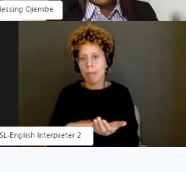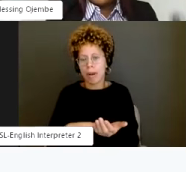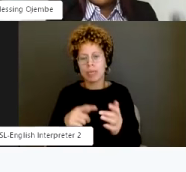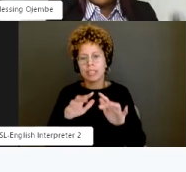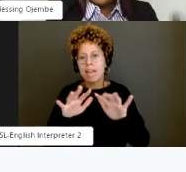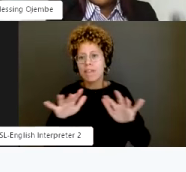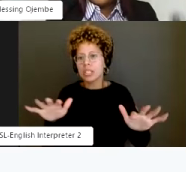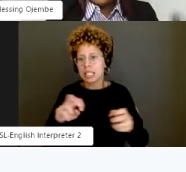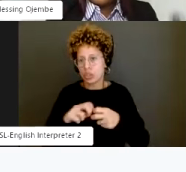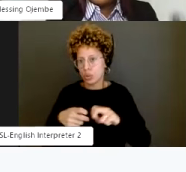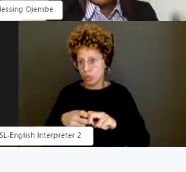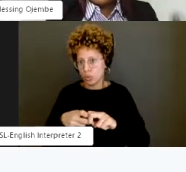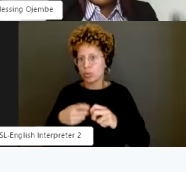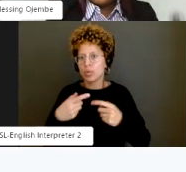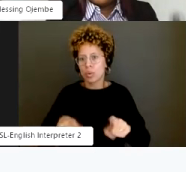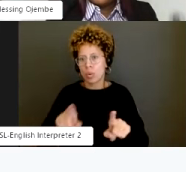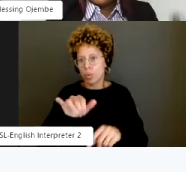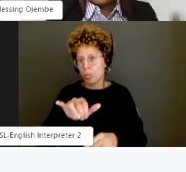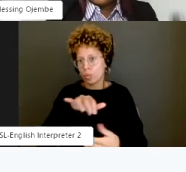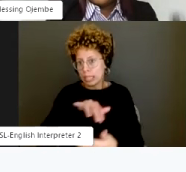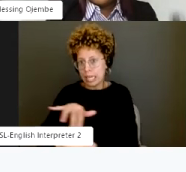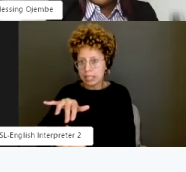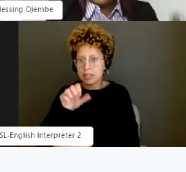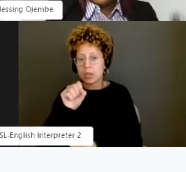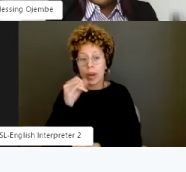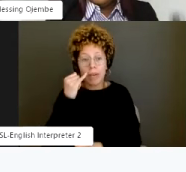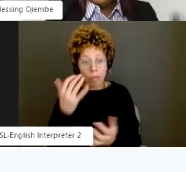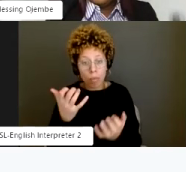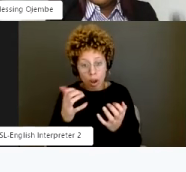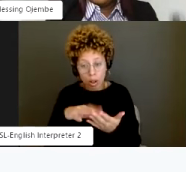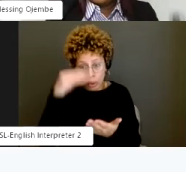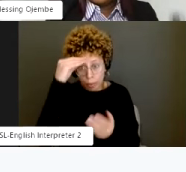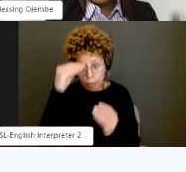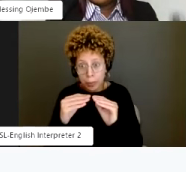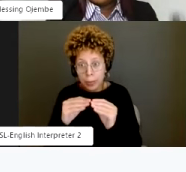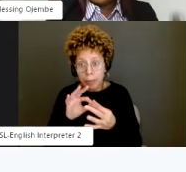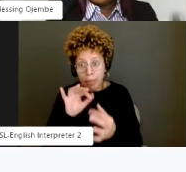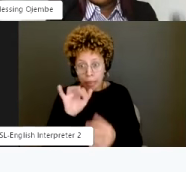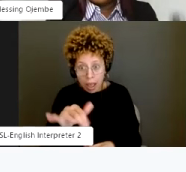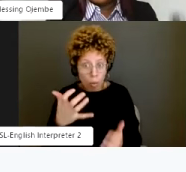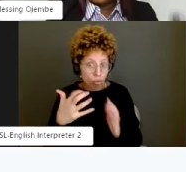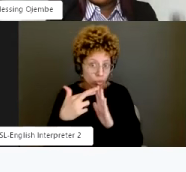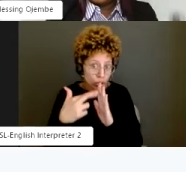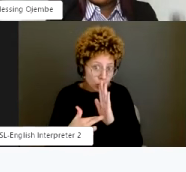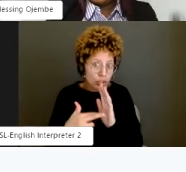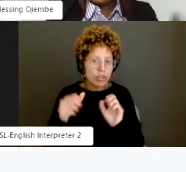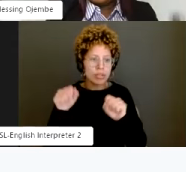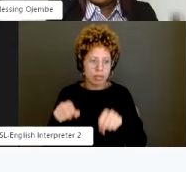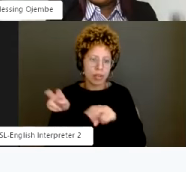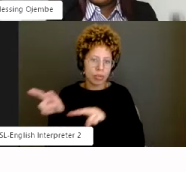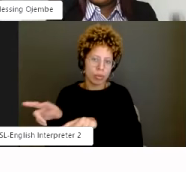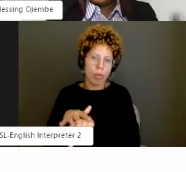case studies. So if people are interested in learning more about that or registering, you can find that also on our website as well.